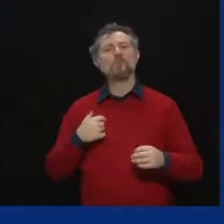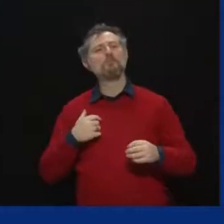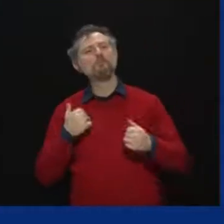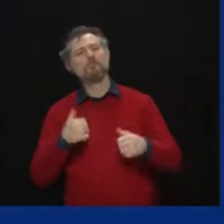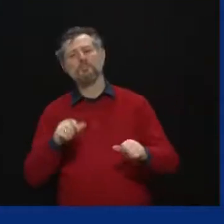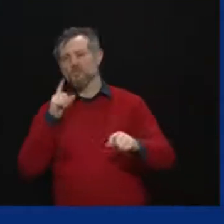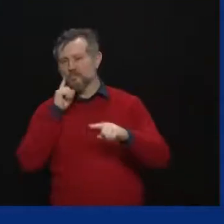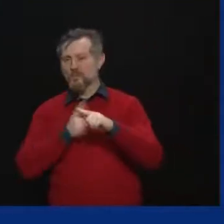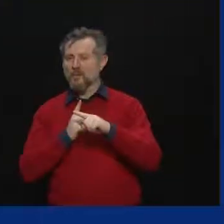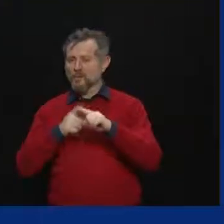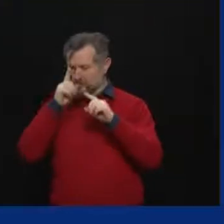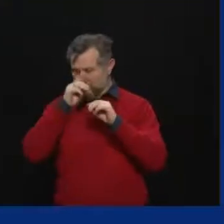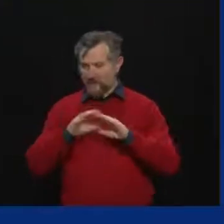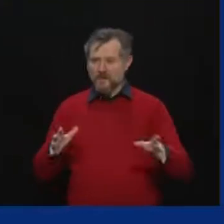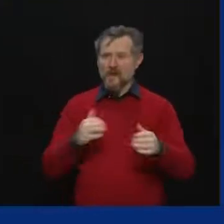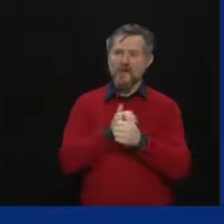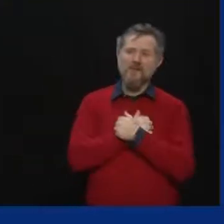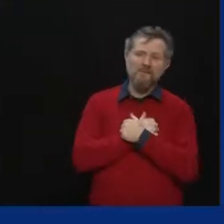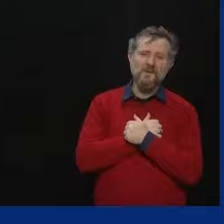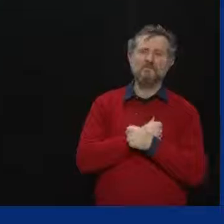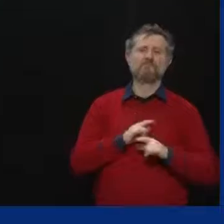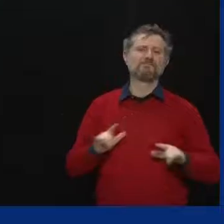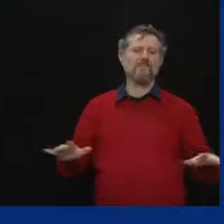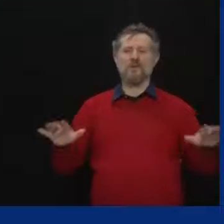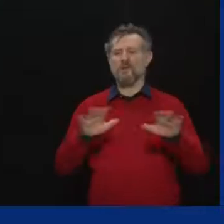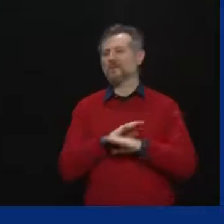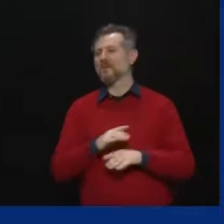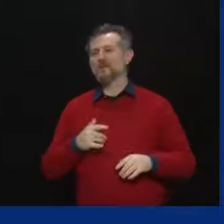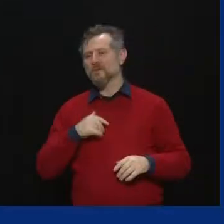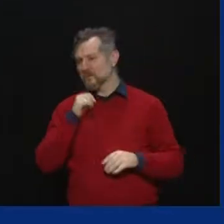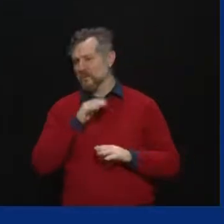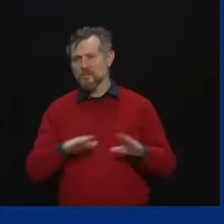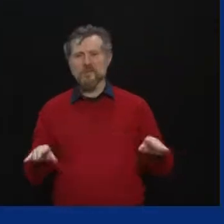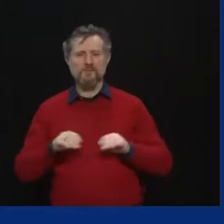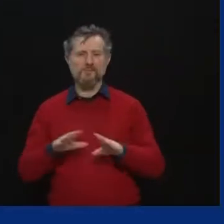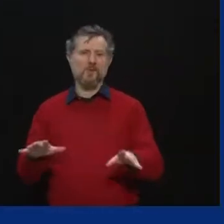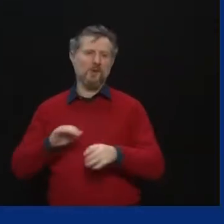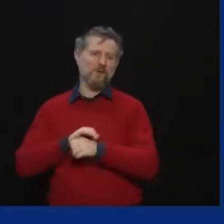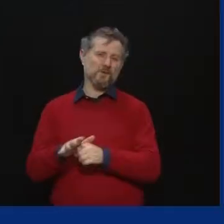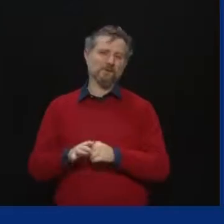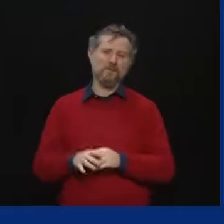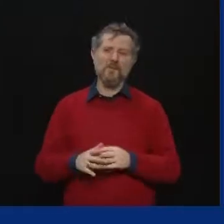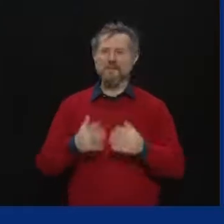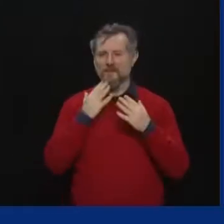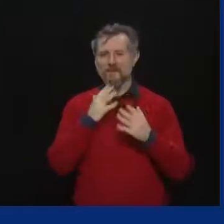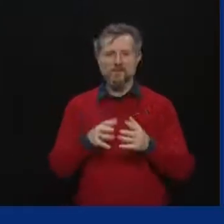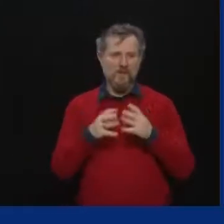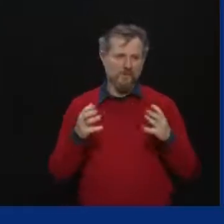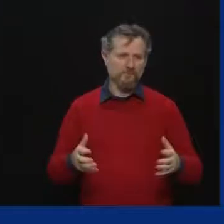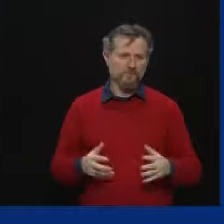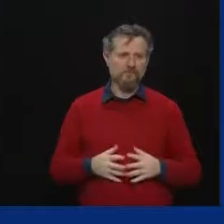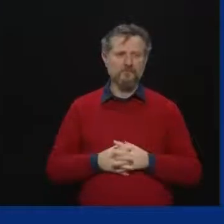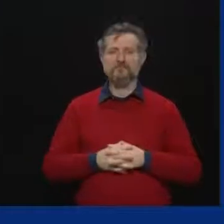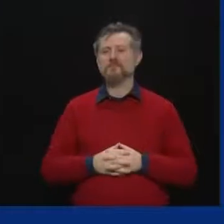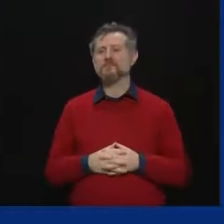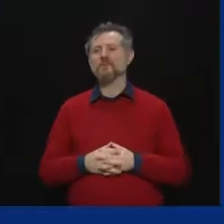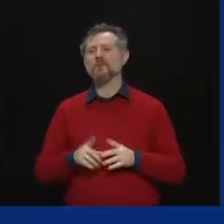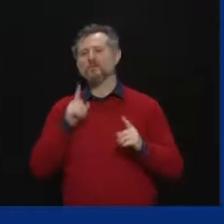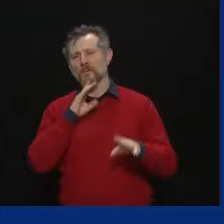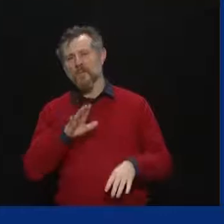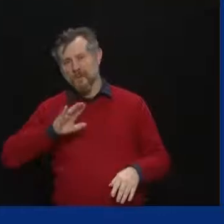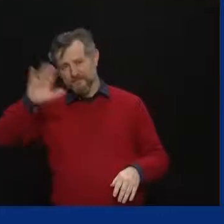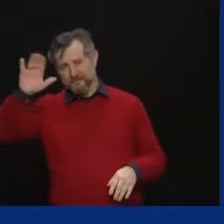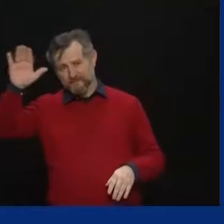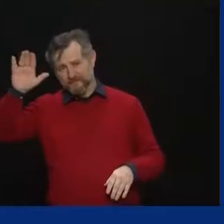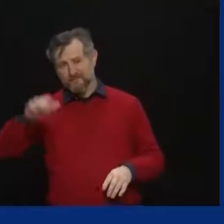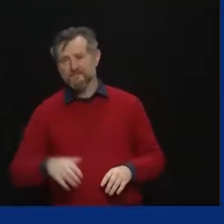love and not spread COVID. That's all I'm asking. Let's not spread COVID. So thank you very much, everyone. Governor Hochul, earlier today